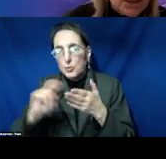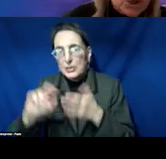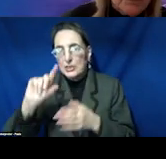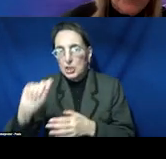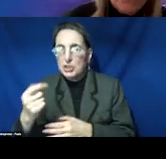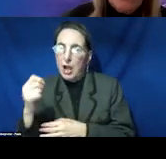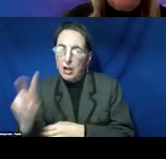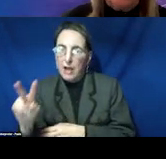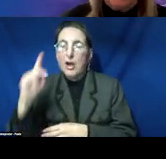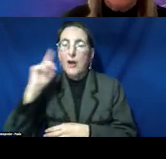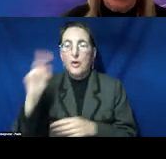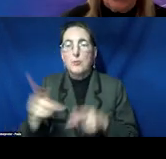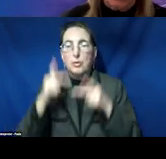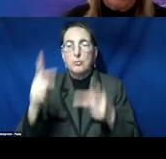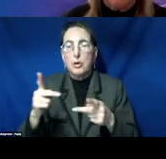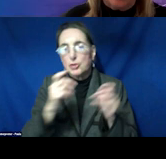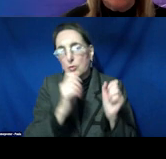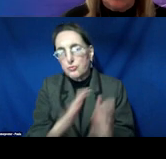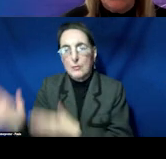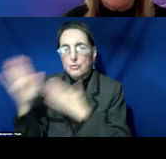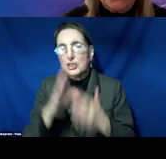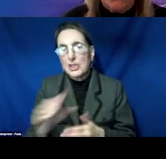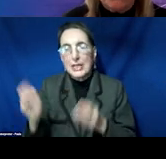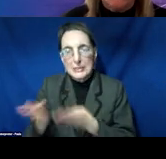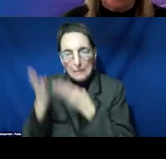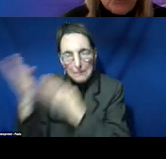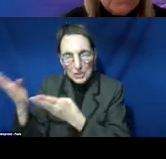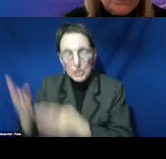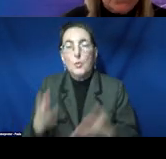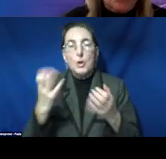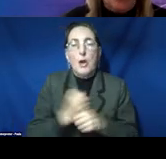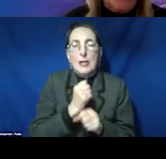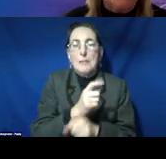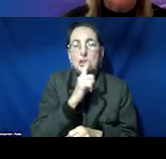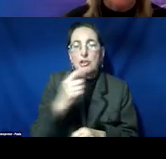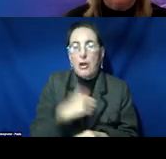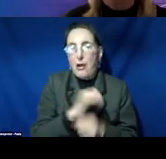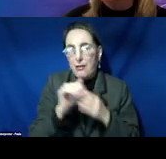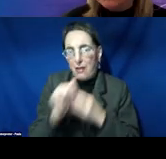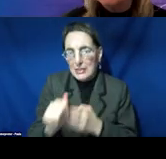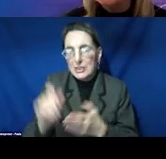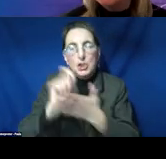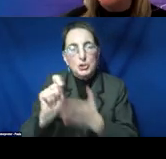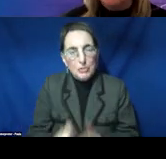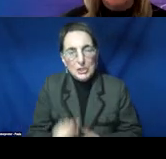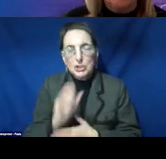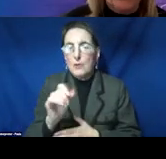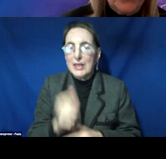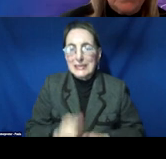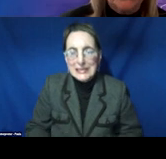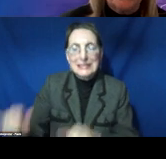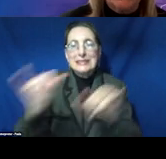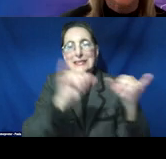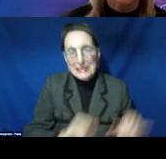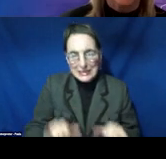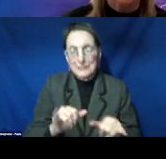and submission. And we wanted to ensure that our guidance is written in such a way that it is consistent with